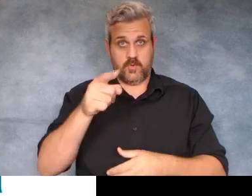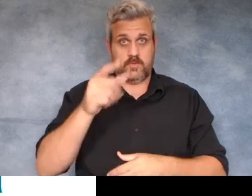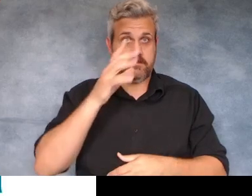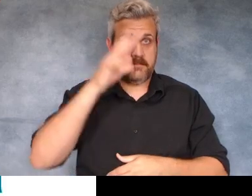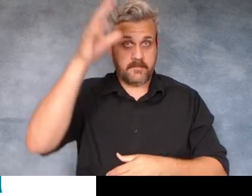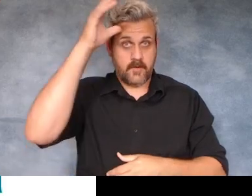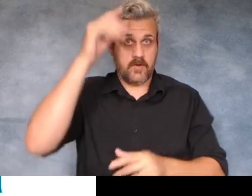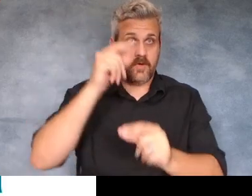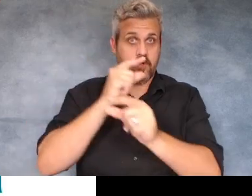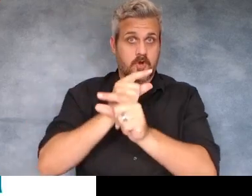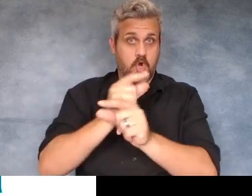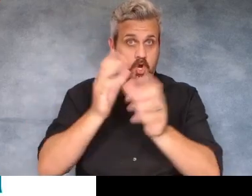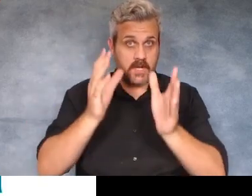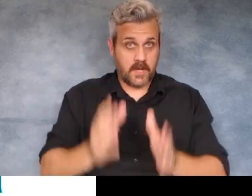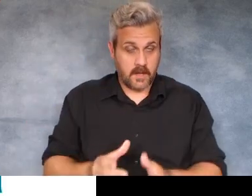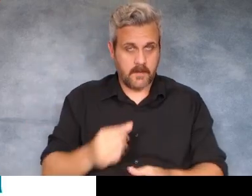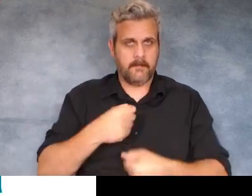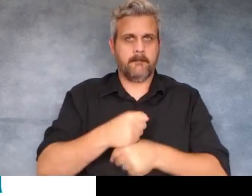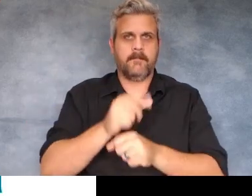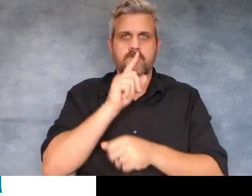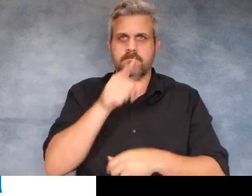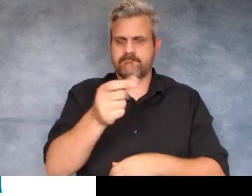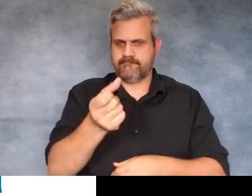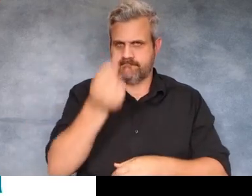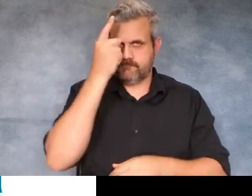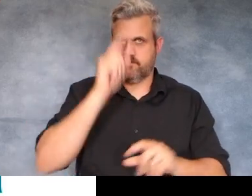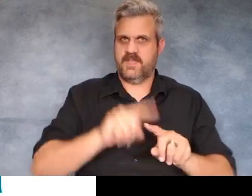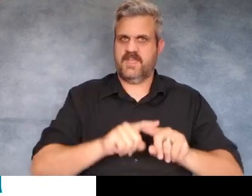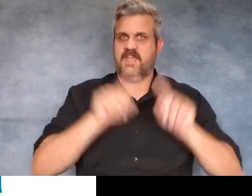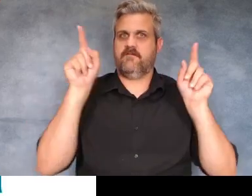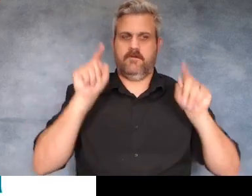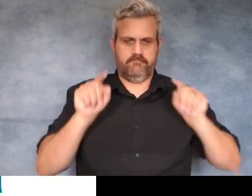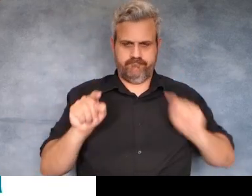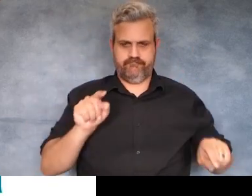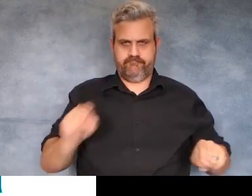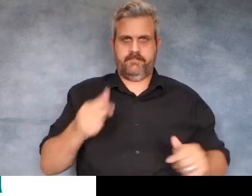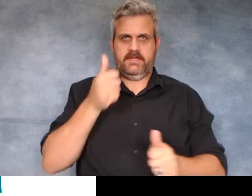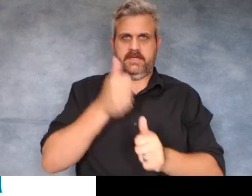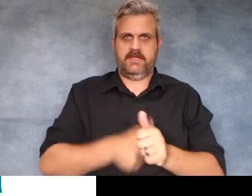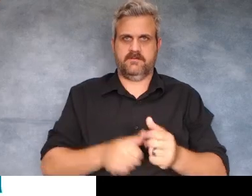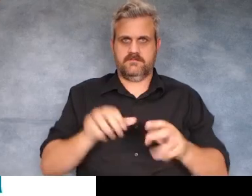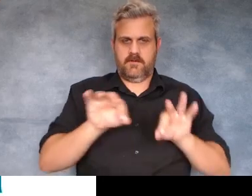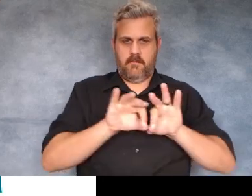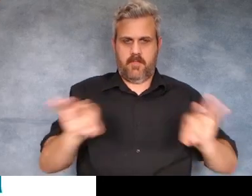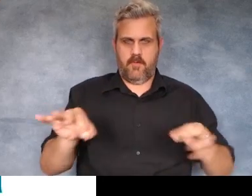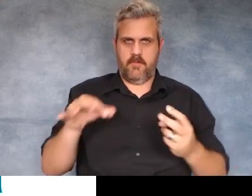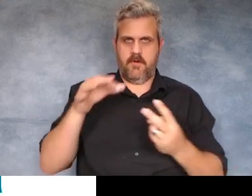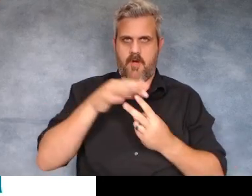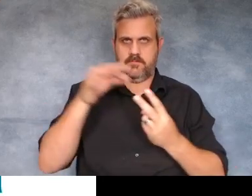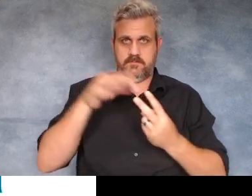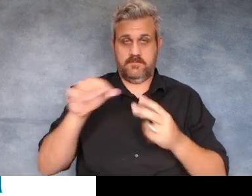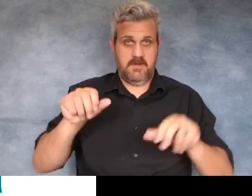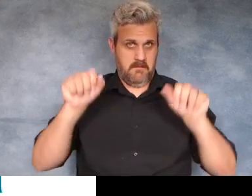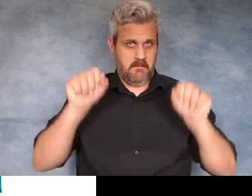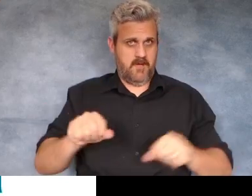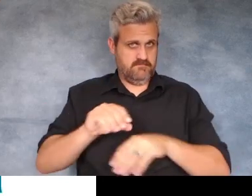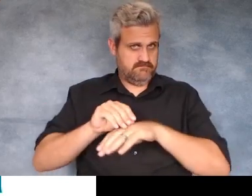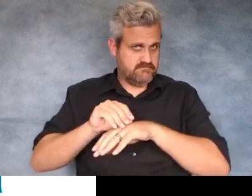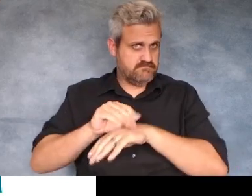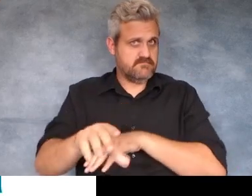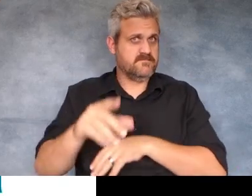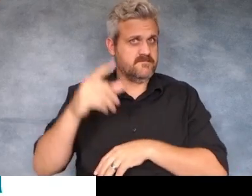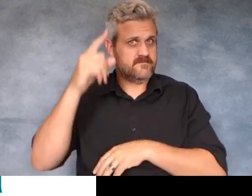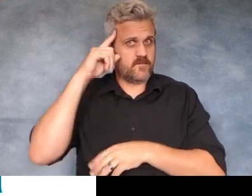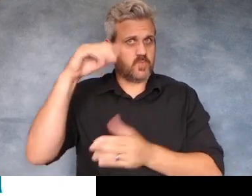guardian, you will make sure that you understand the differences between the diploma options and possible implications for a student receiving